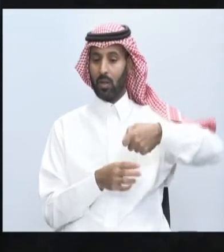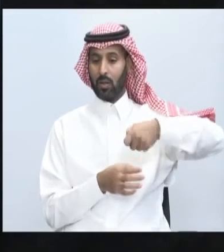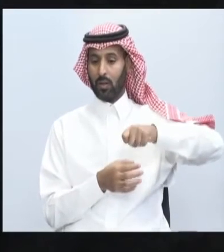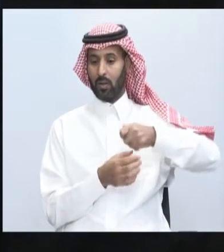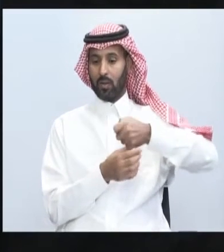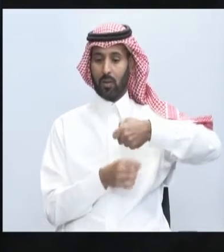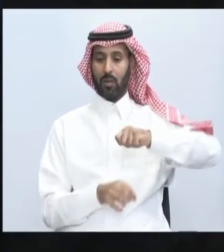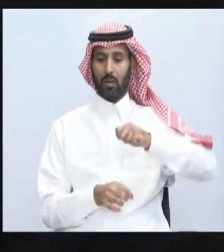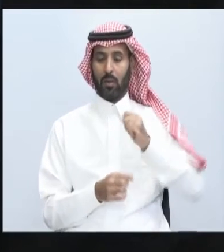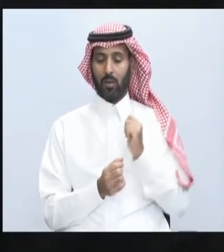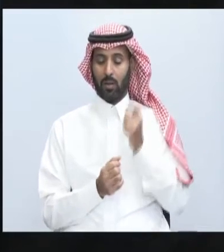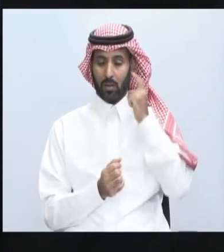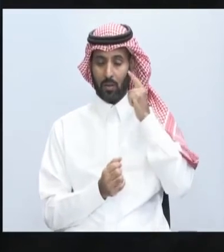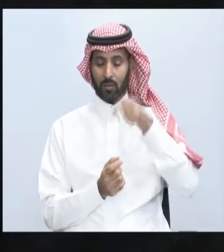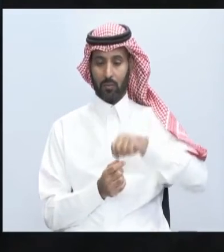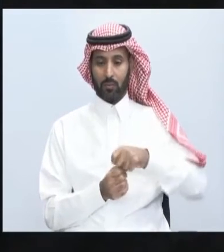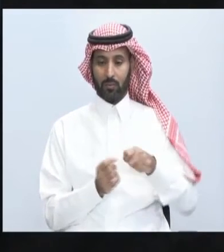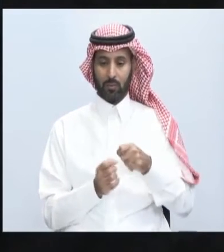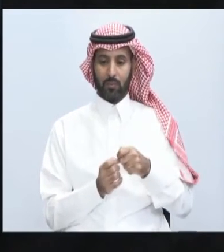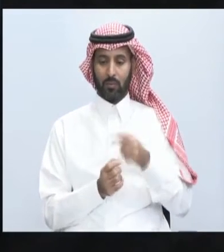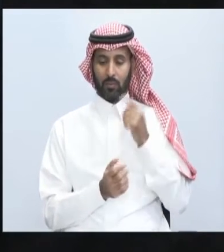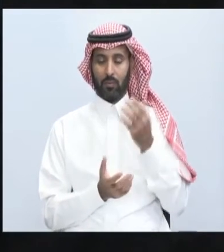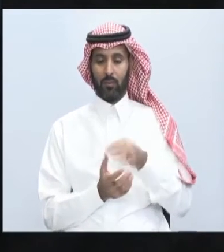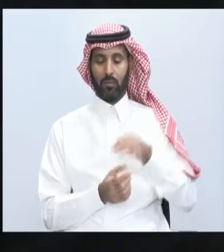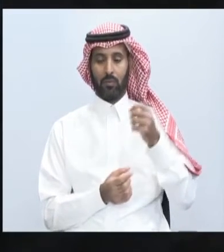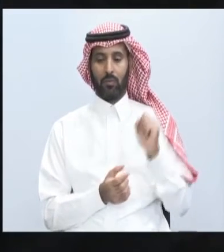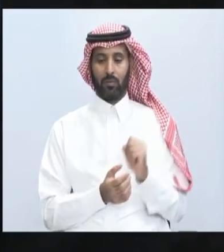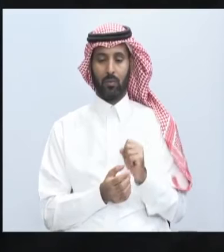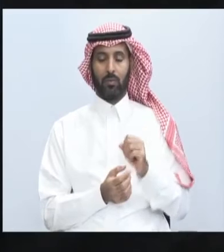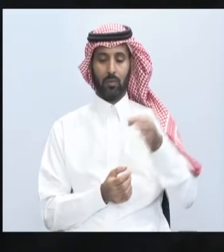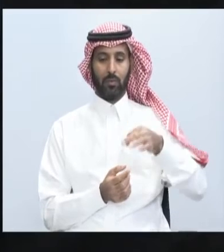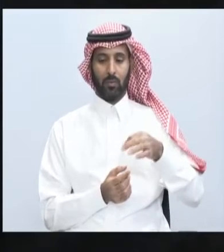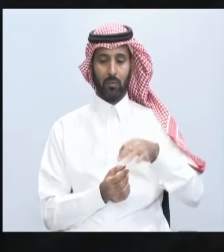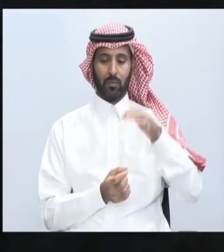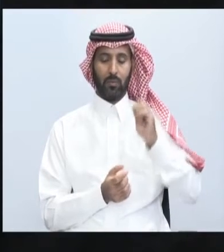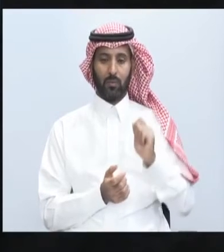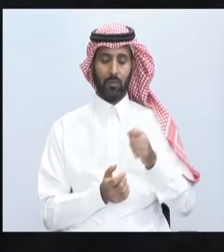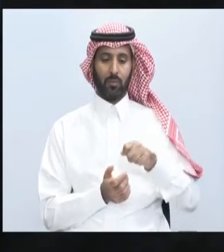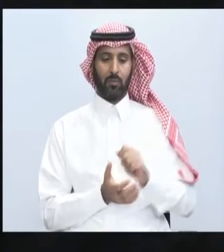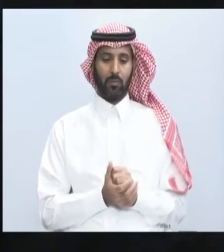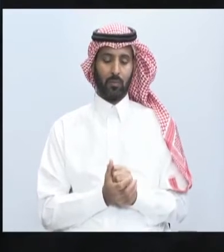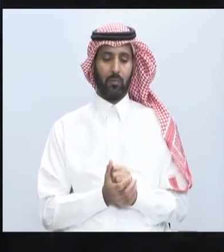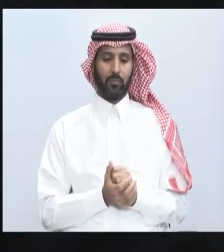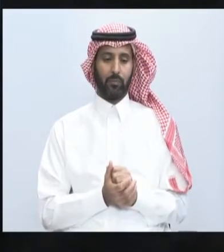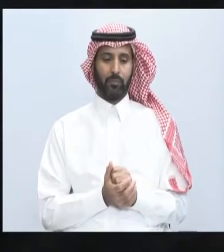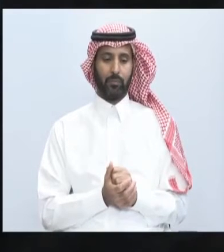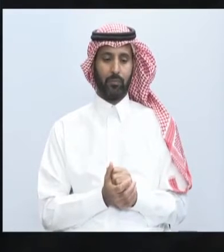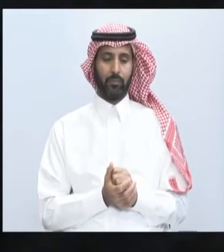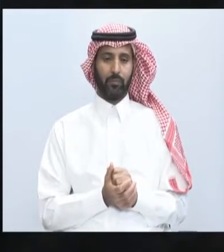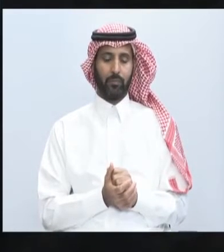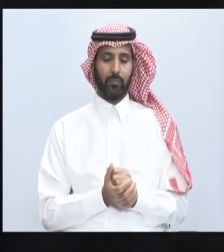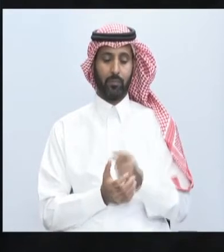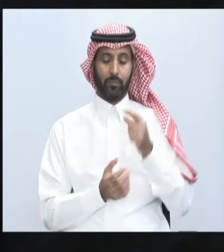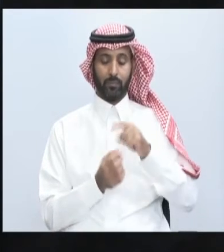thing to buy from a souvenir from different gift shops. this, usually this key chains has